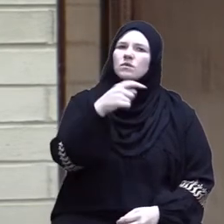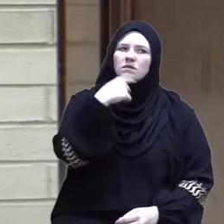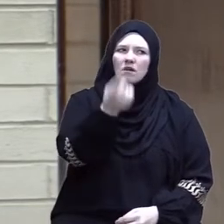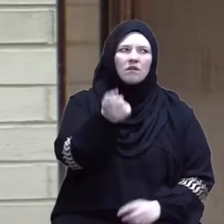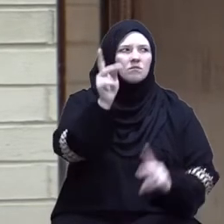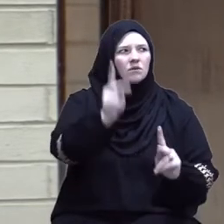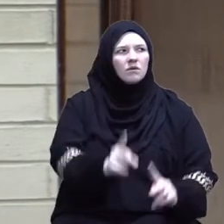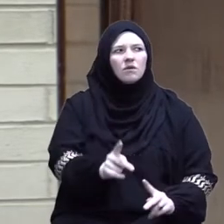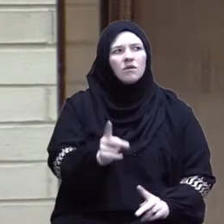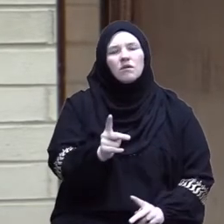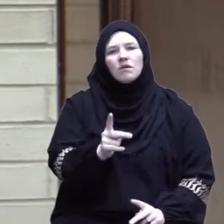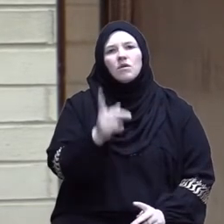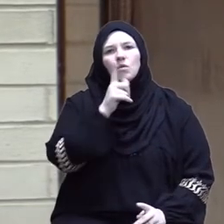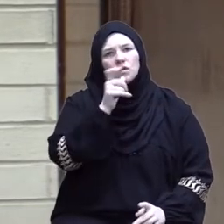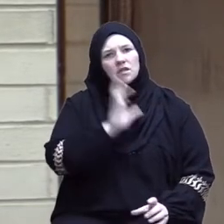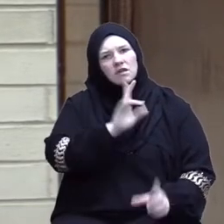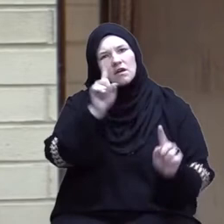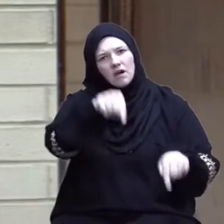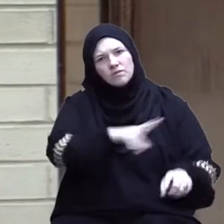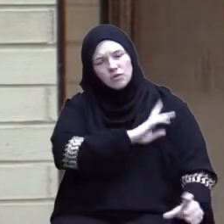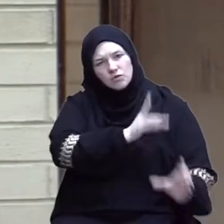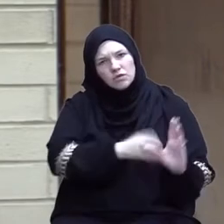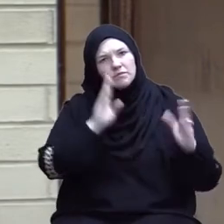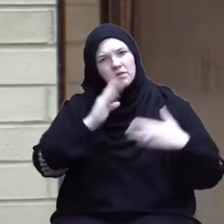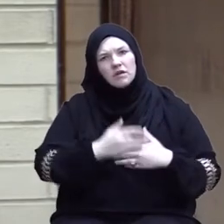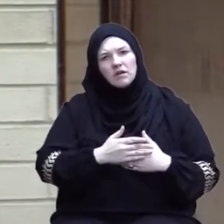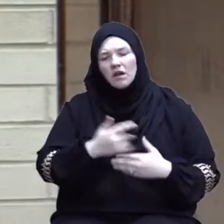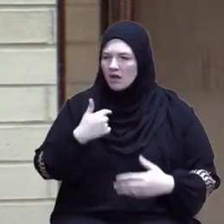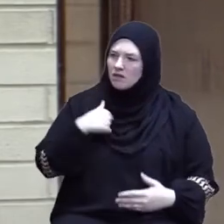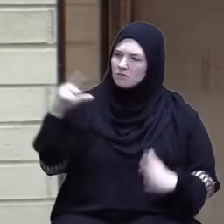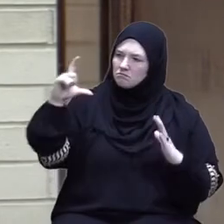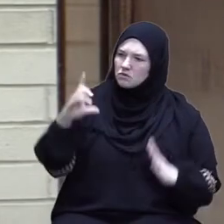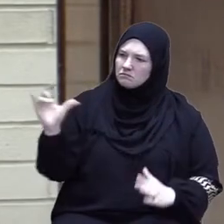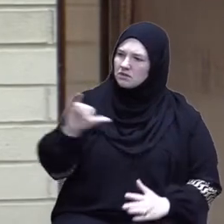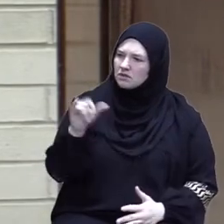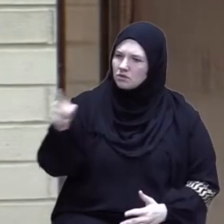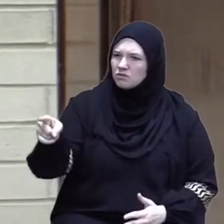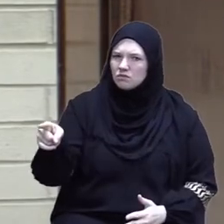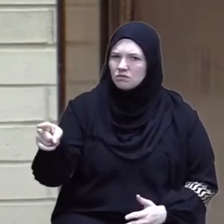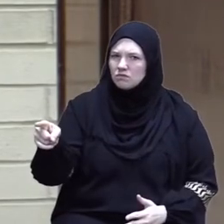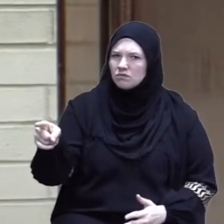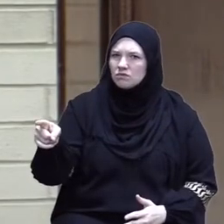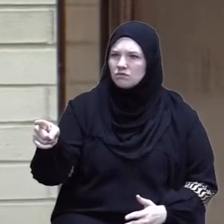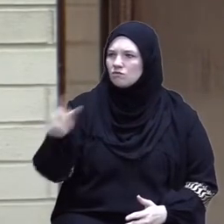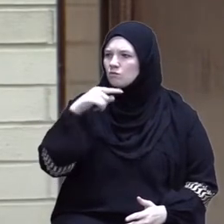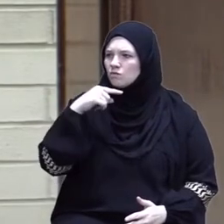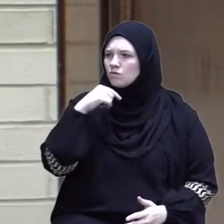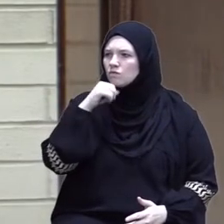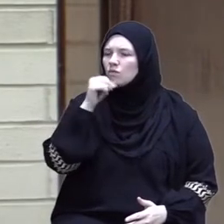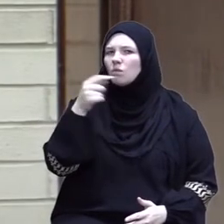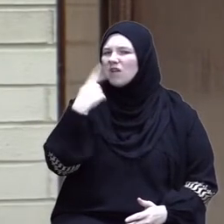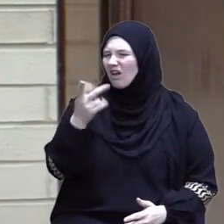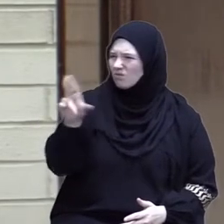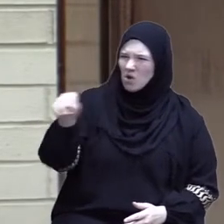someone who's coming to join you, saying, "I am a Muslim like you," don't you tell him, "No, you are